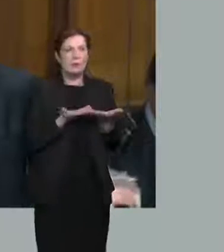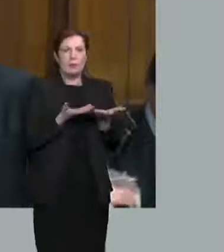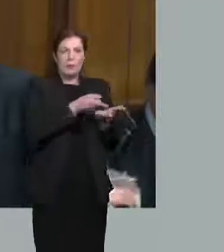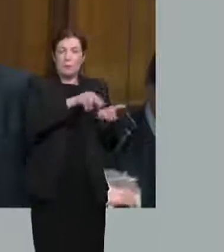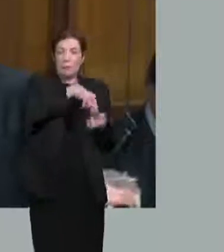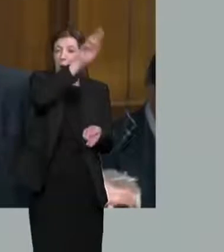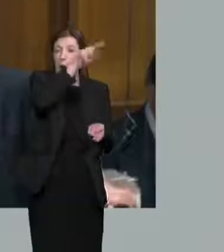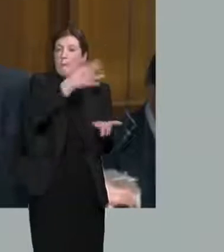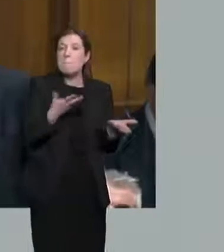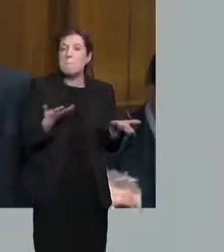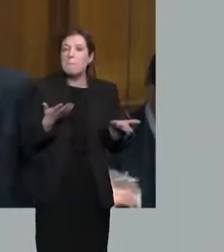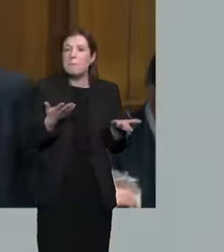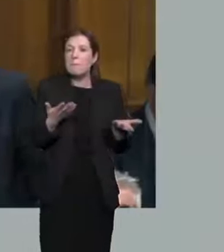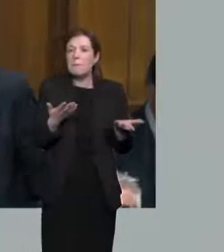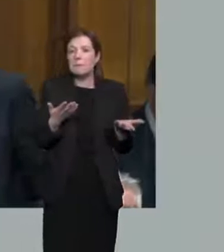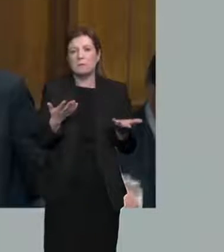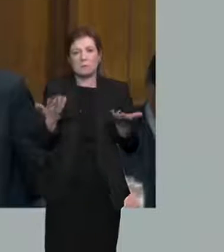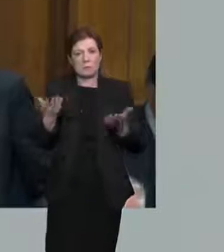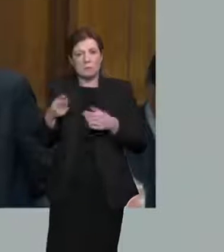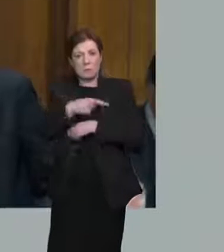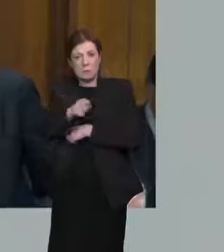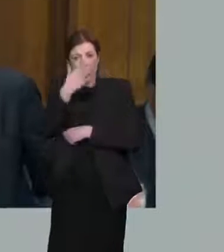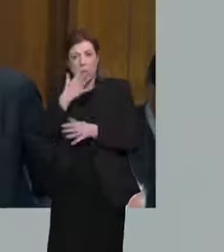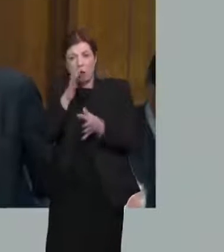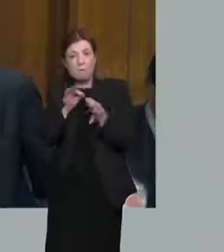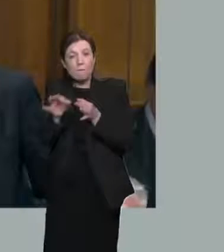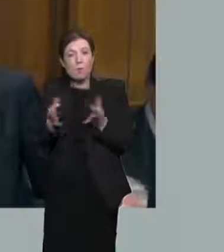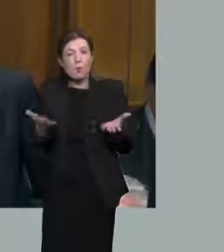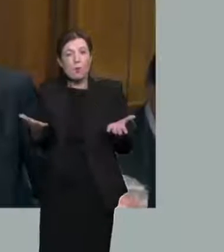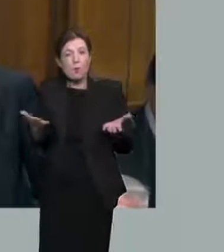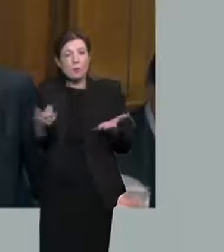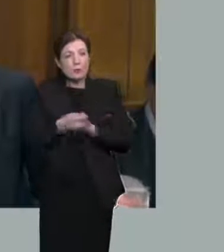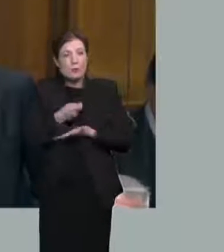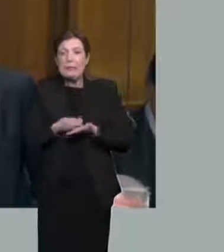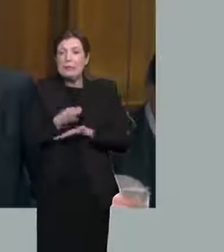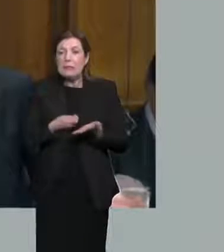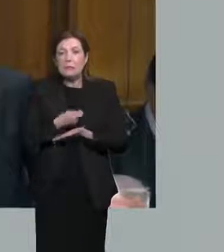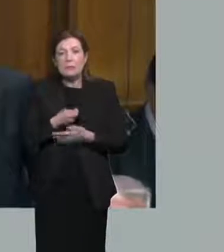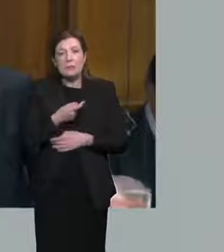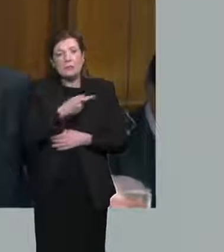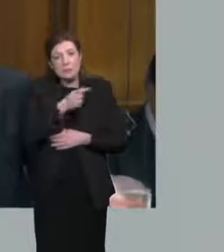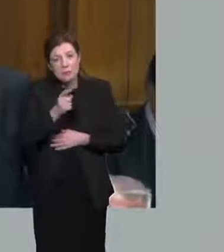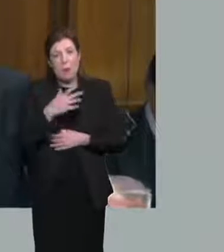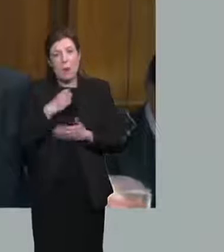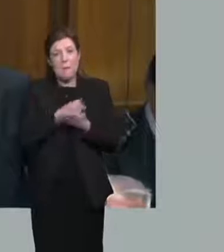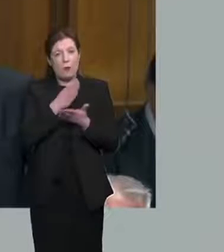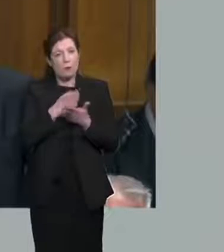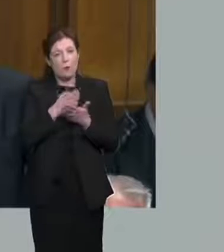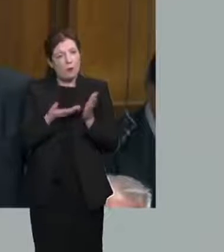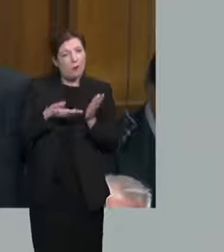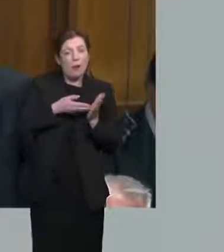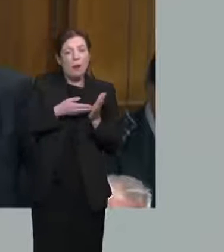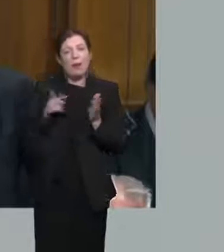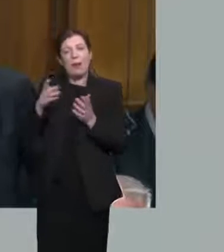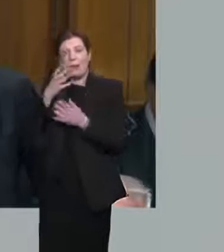yet with huge and rising numbers in fuel poverty. Will the Prime Minister regulate and cap such fuels to